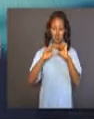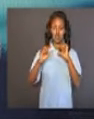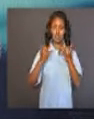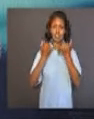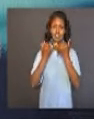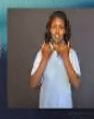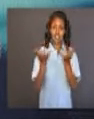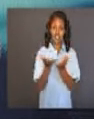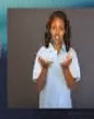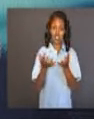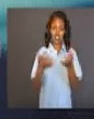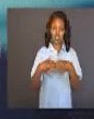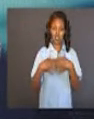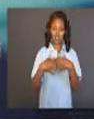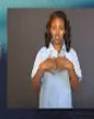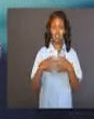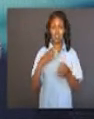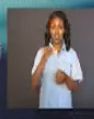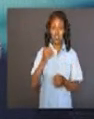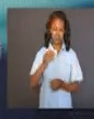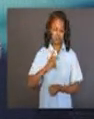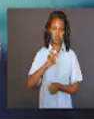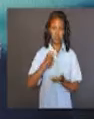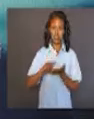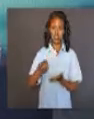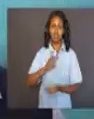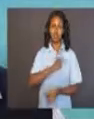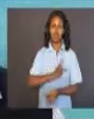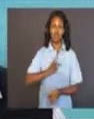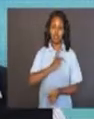devices and their properties.